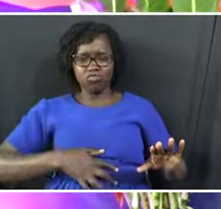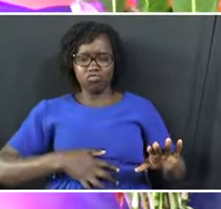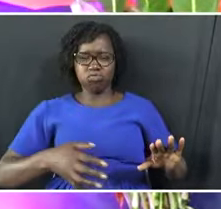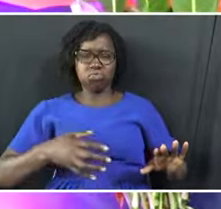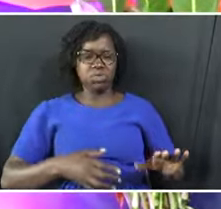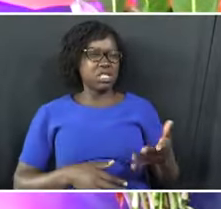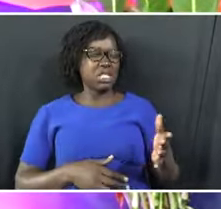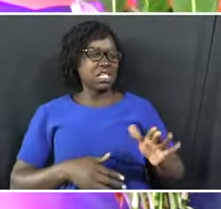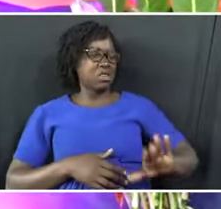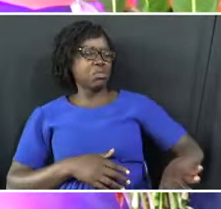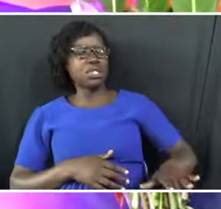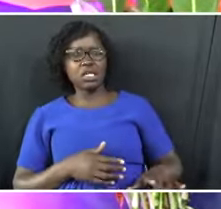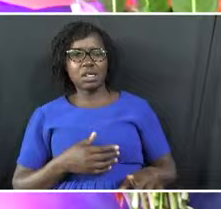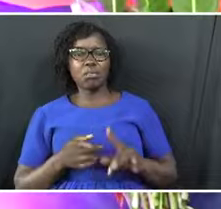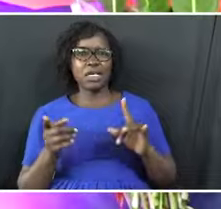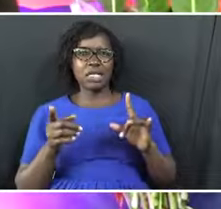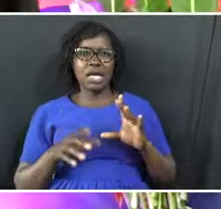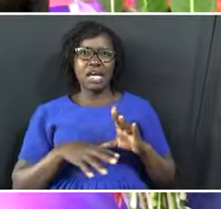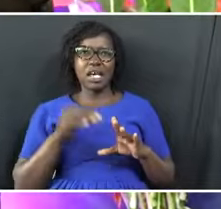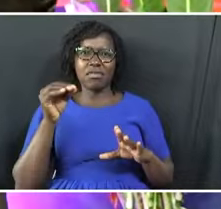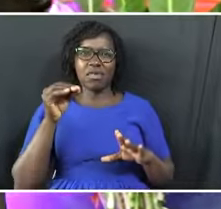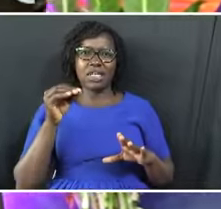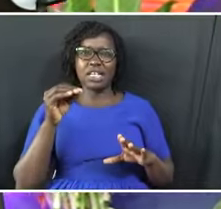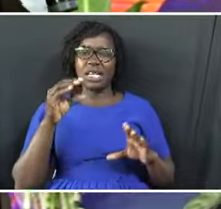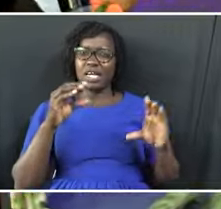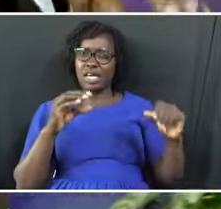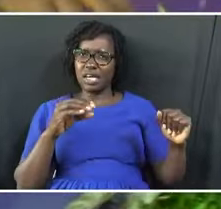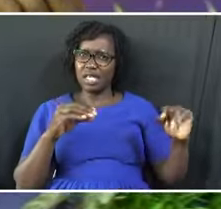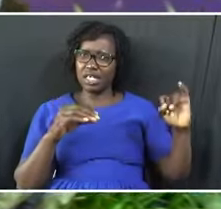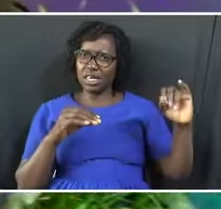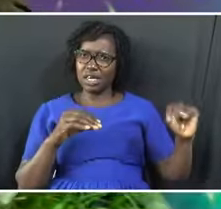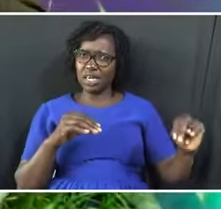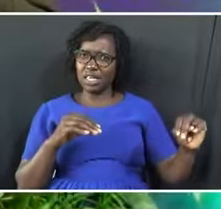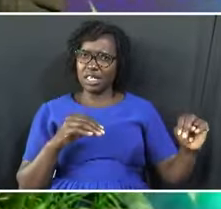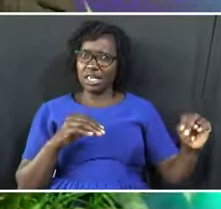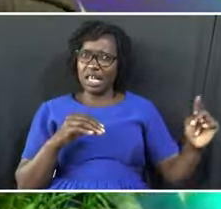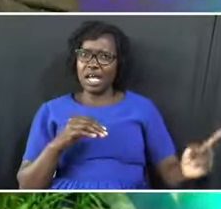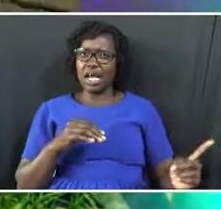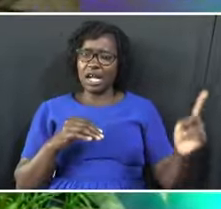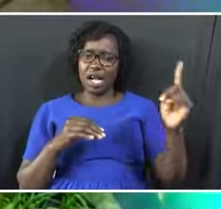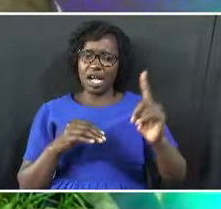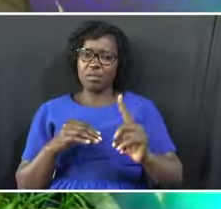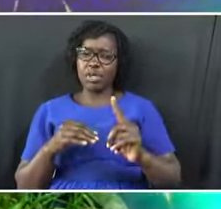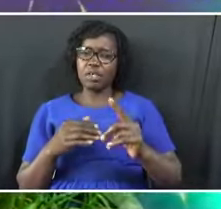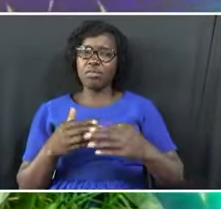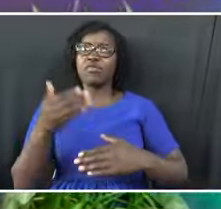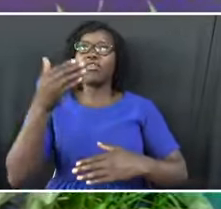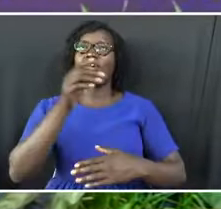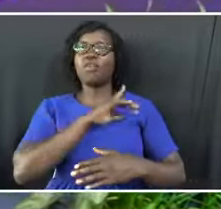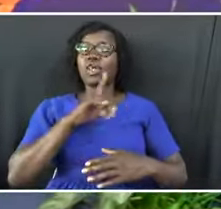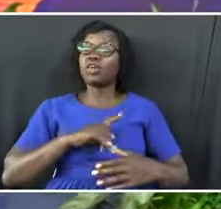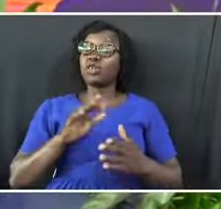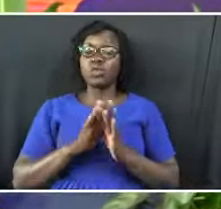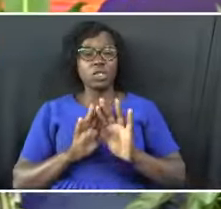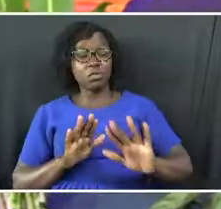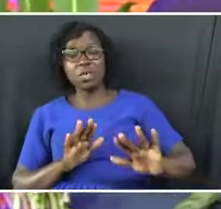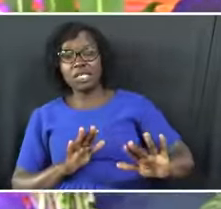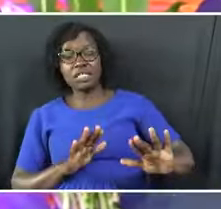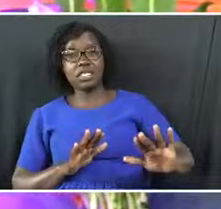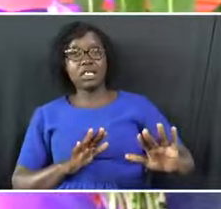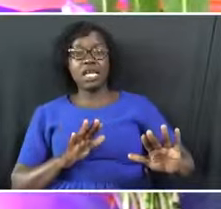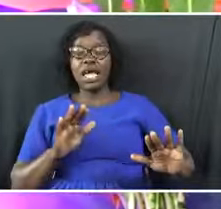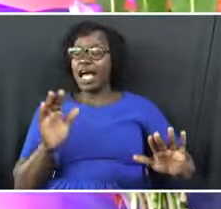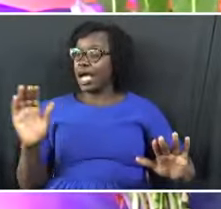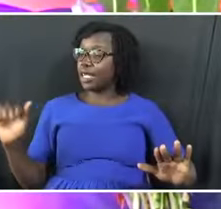demeaning. But I'm finding Cain coming before the Lord with a leftover. Whereas